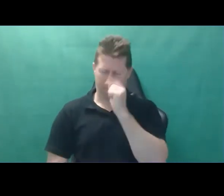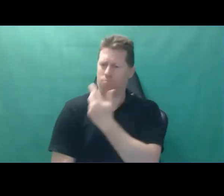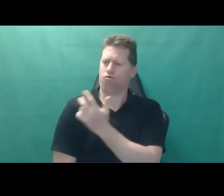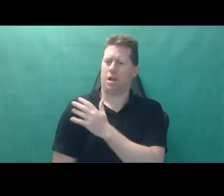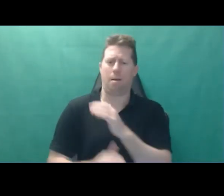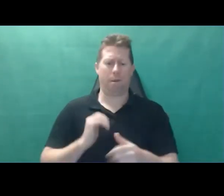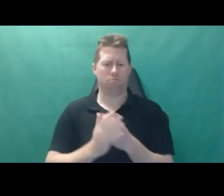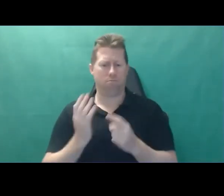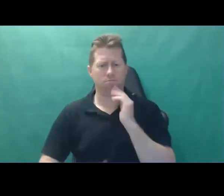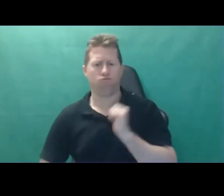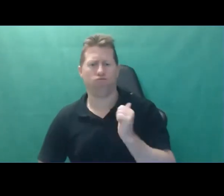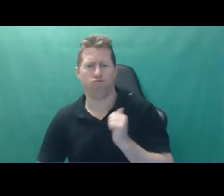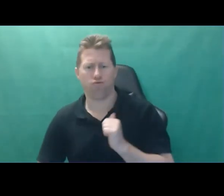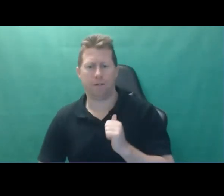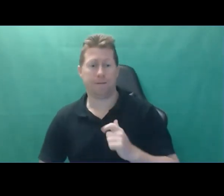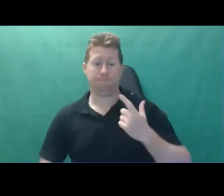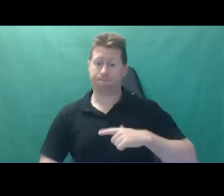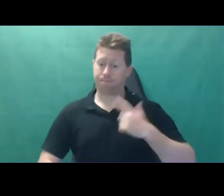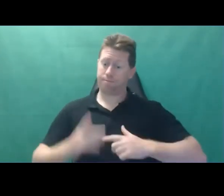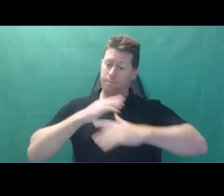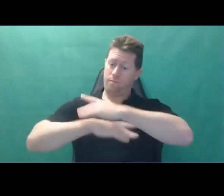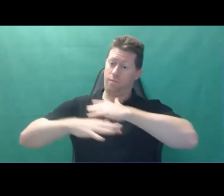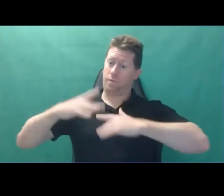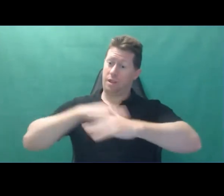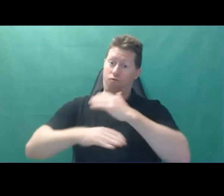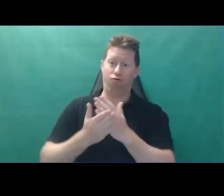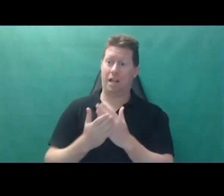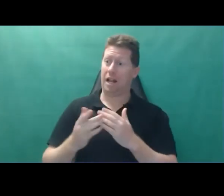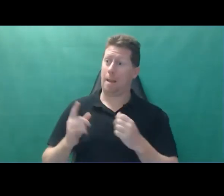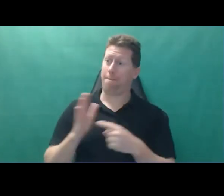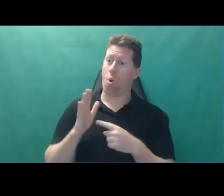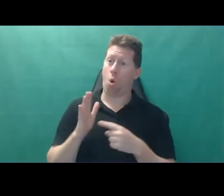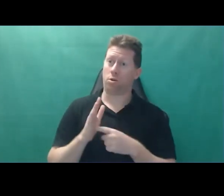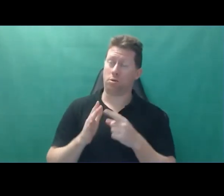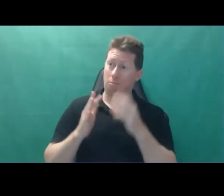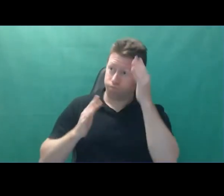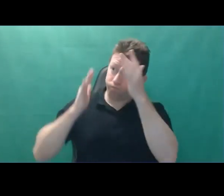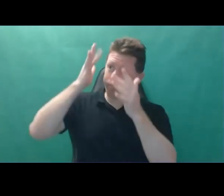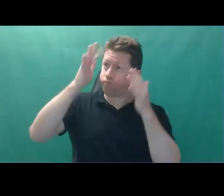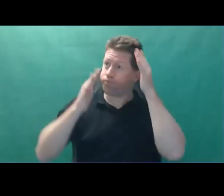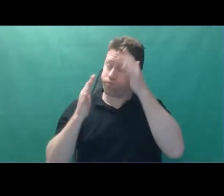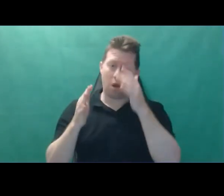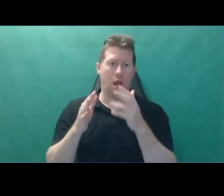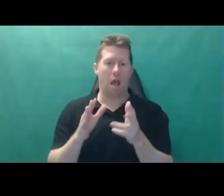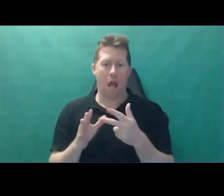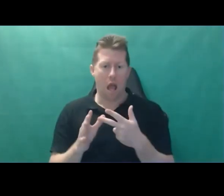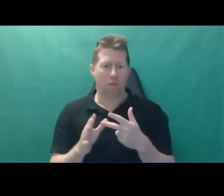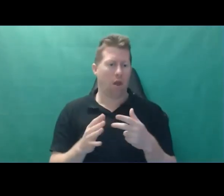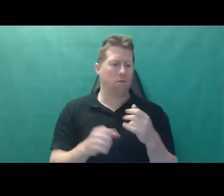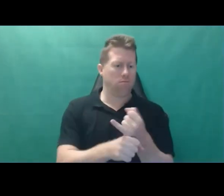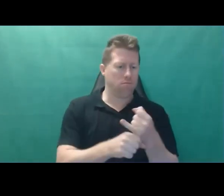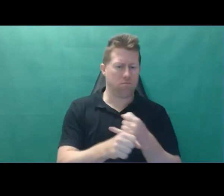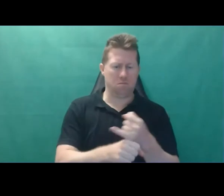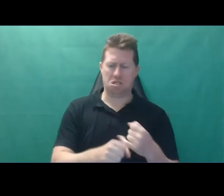And this is why sociology is important. It avoids individualising factors that other disciplines may not avoid.